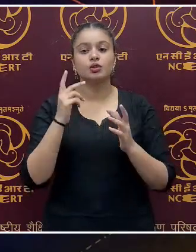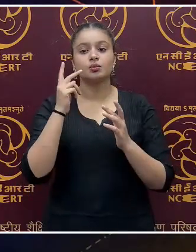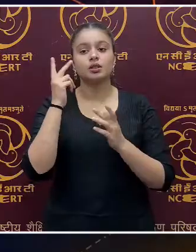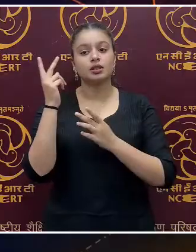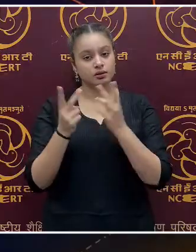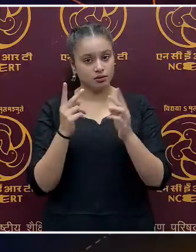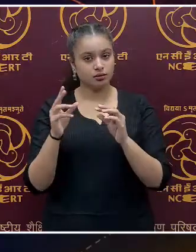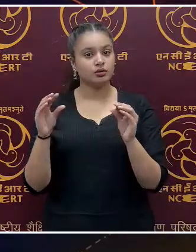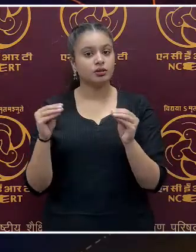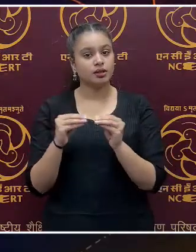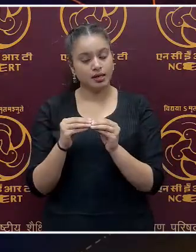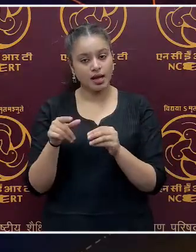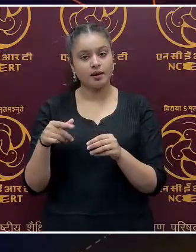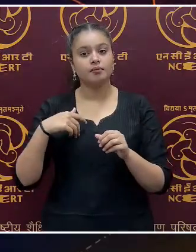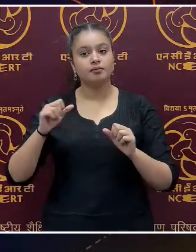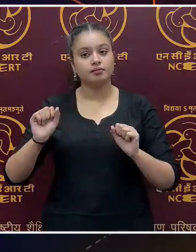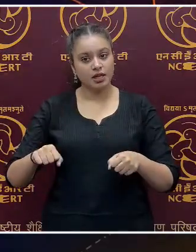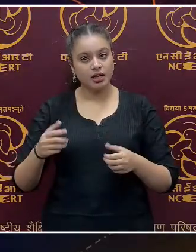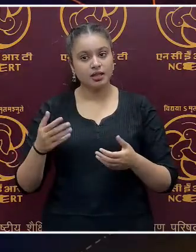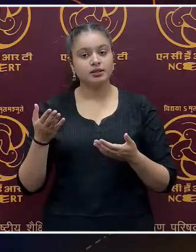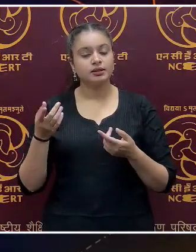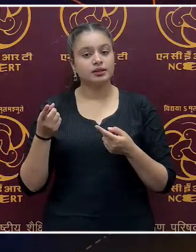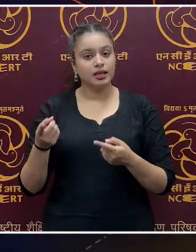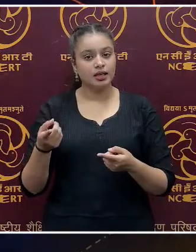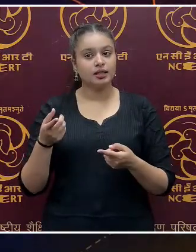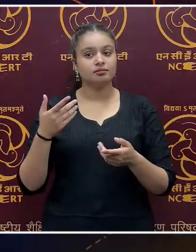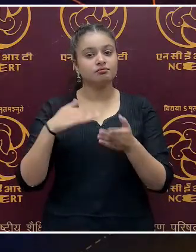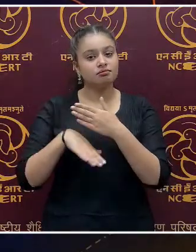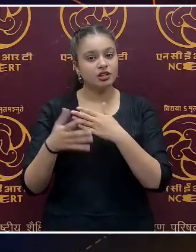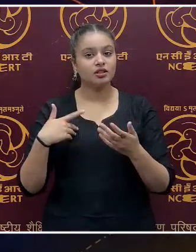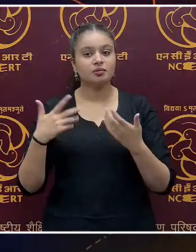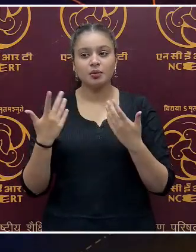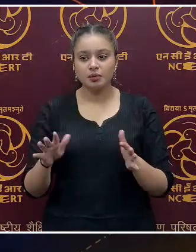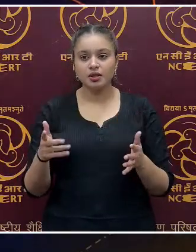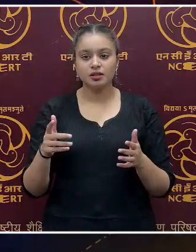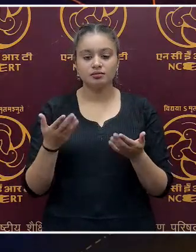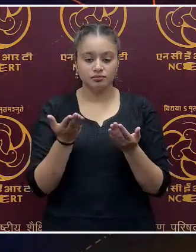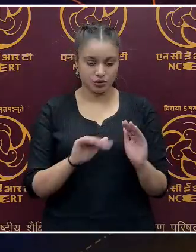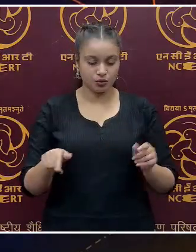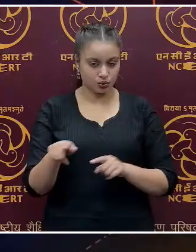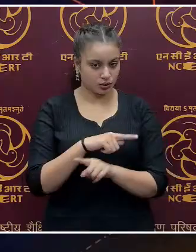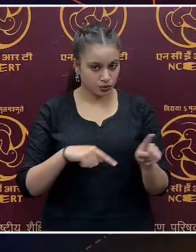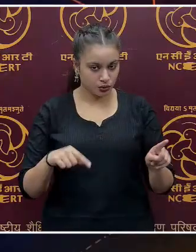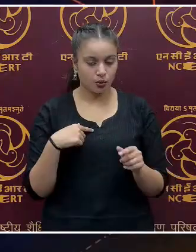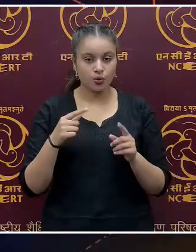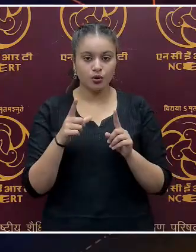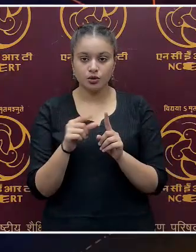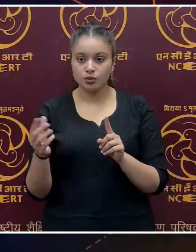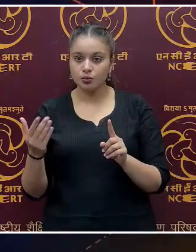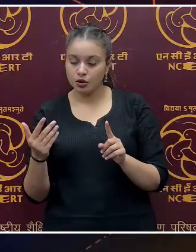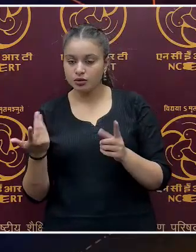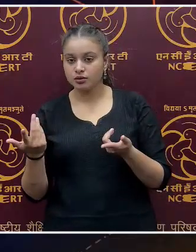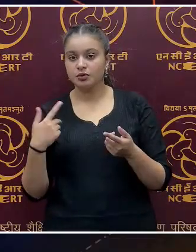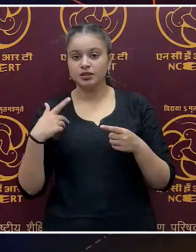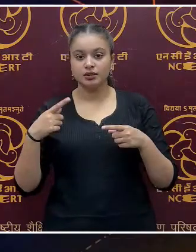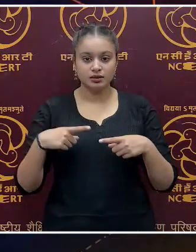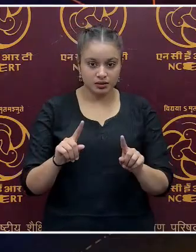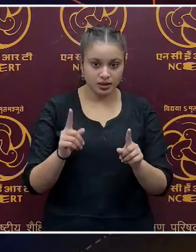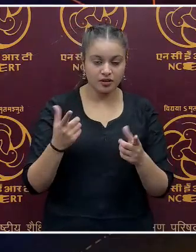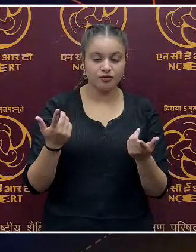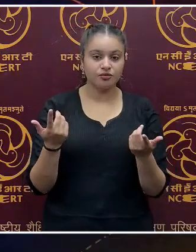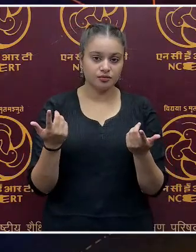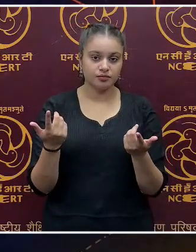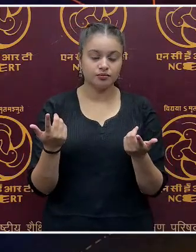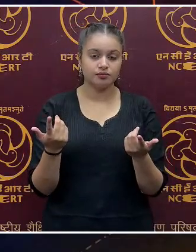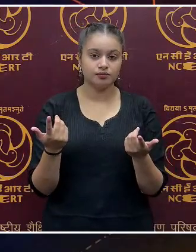simulator environment where it could be enables the students to learn and engage